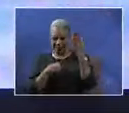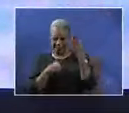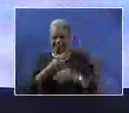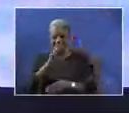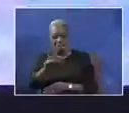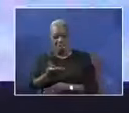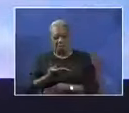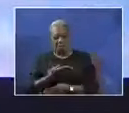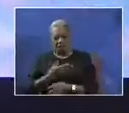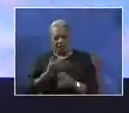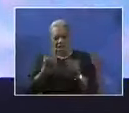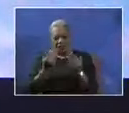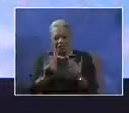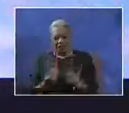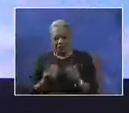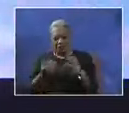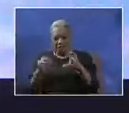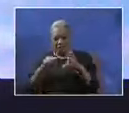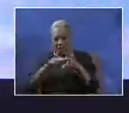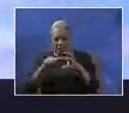at